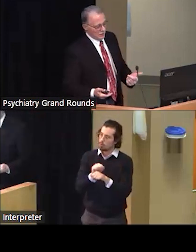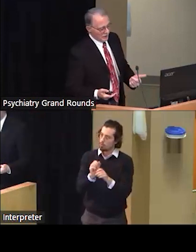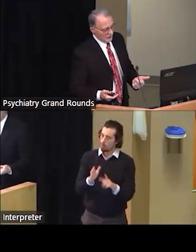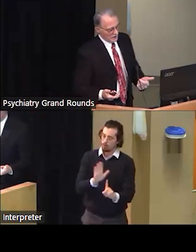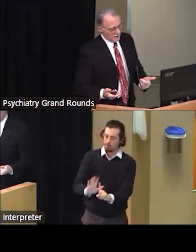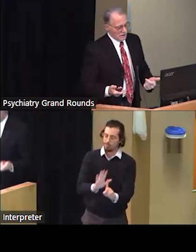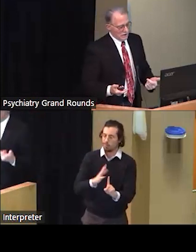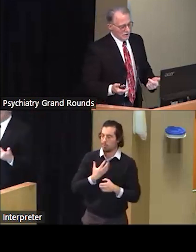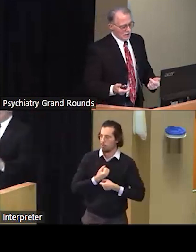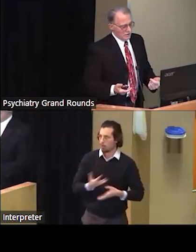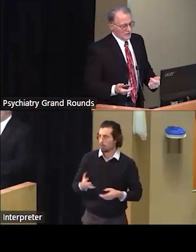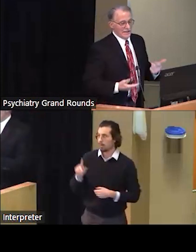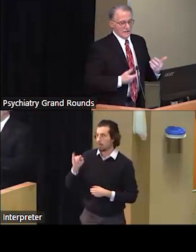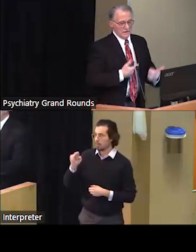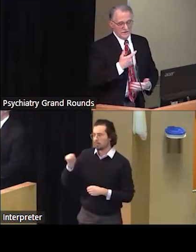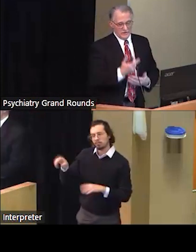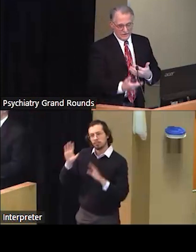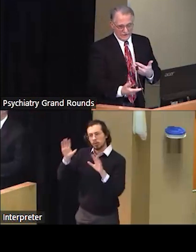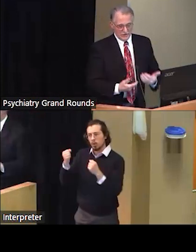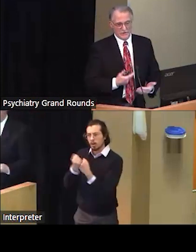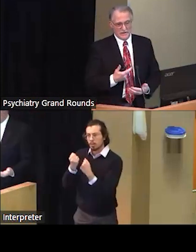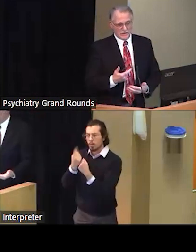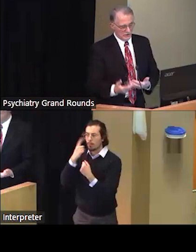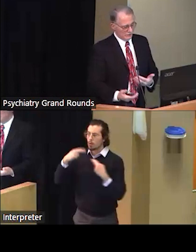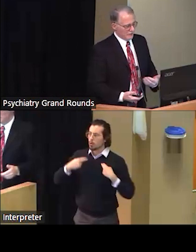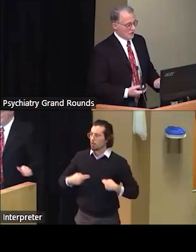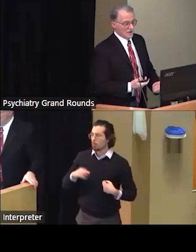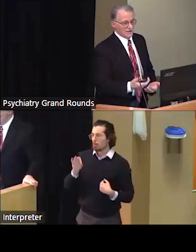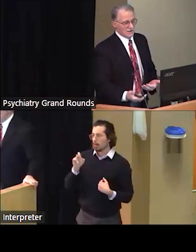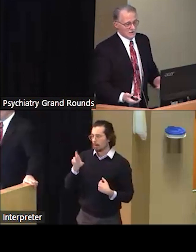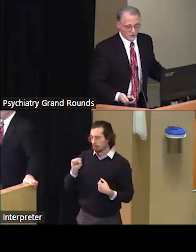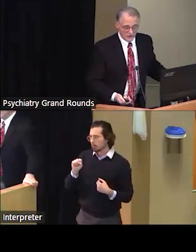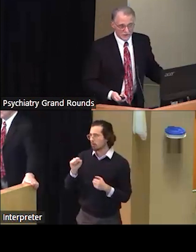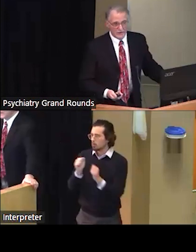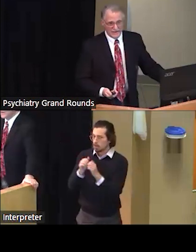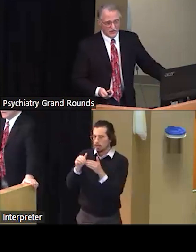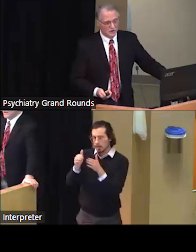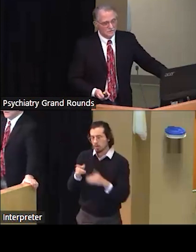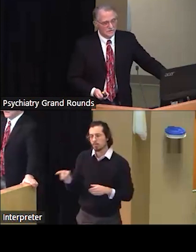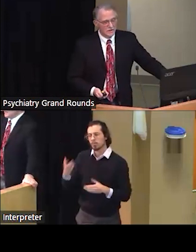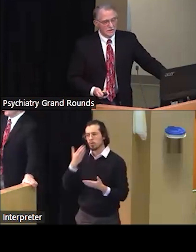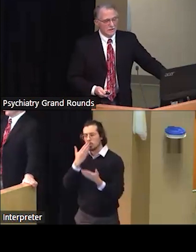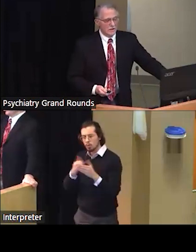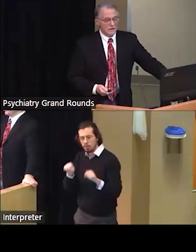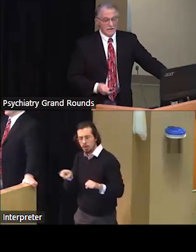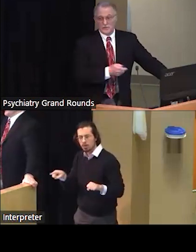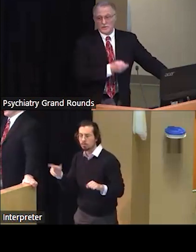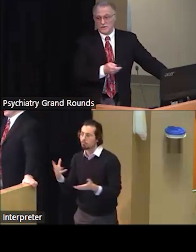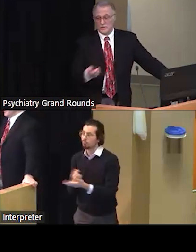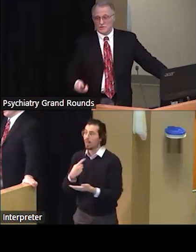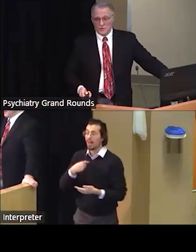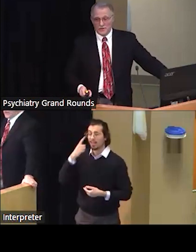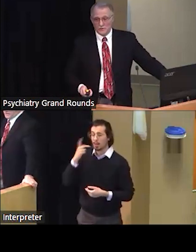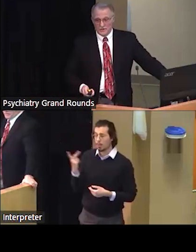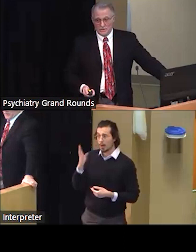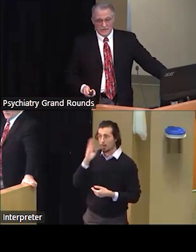great support and of human factors for leaders. She's seen this as a really good potential. And I think we're going to